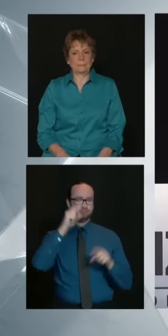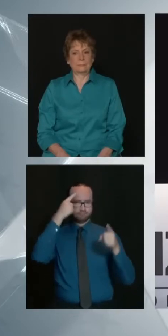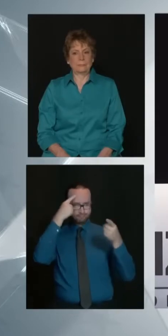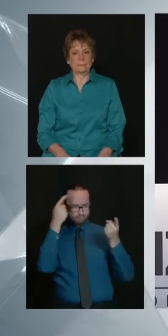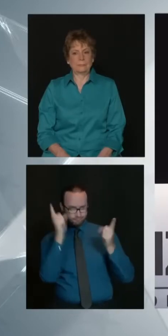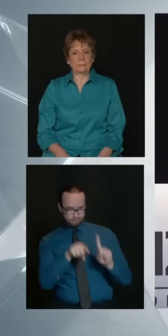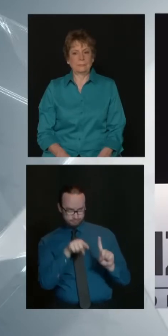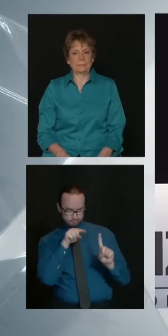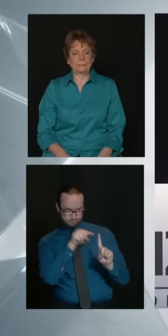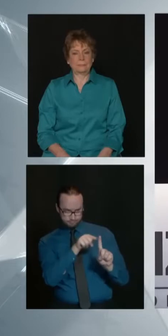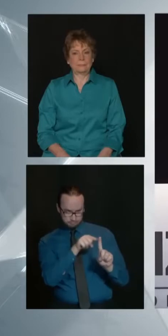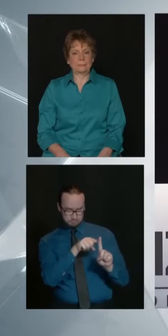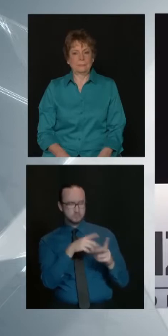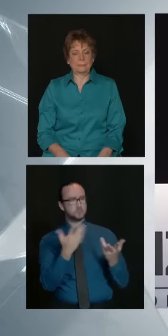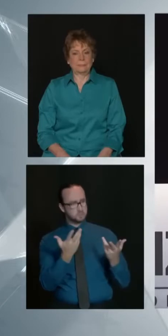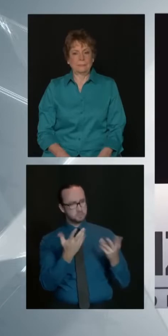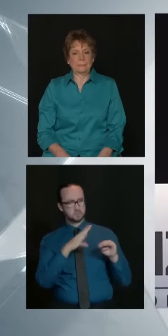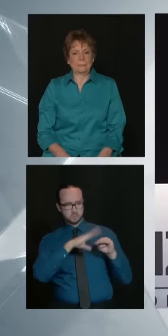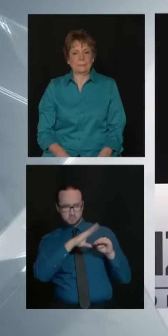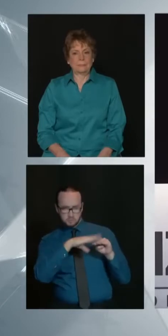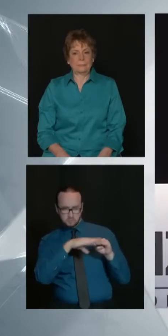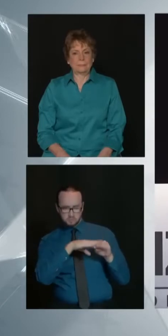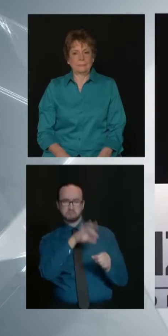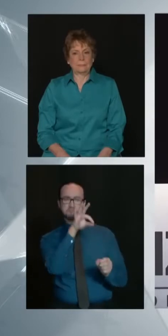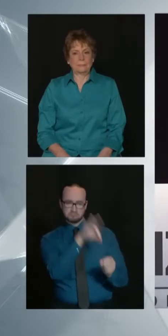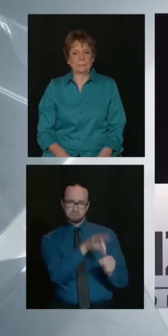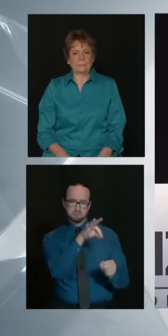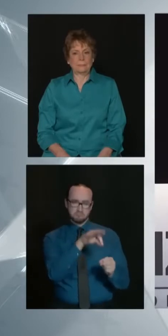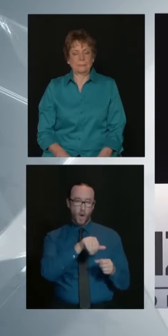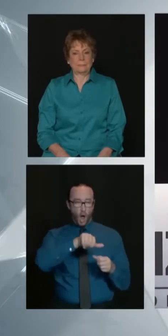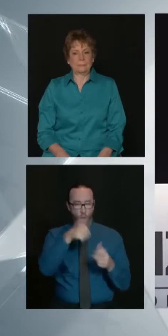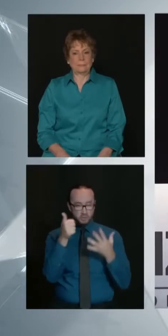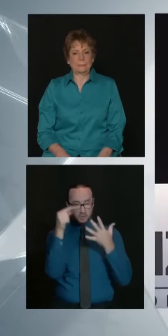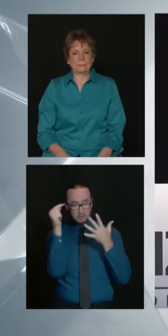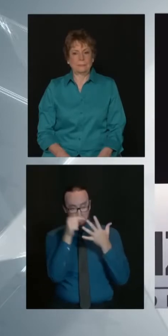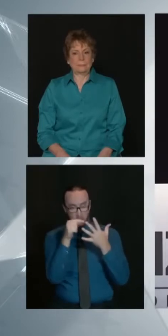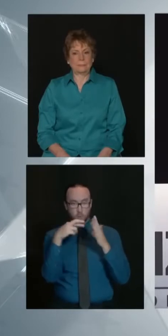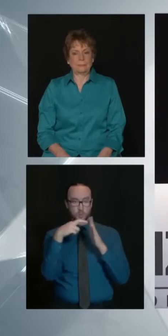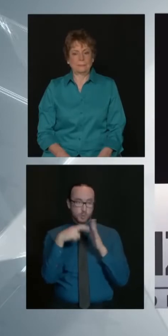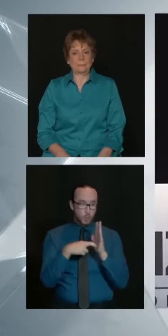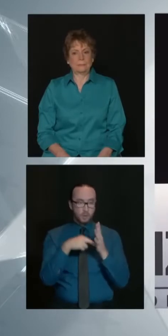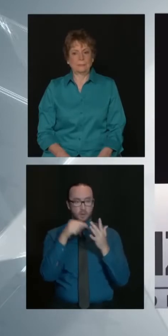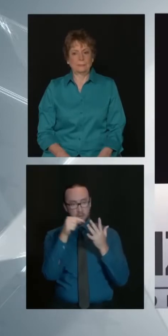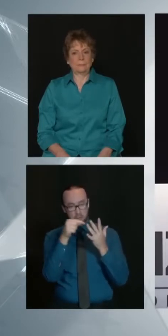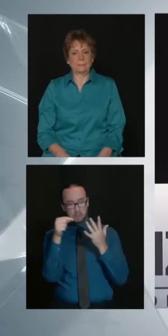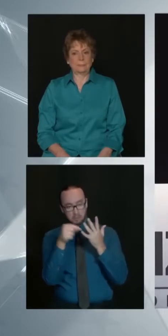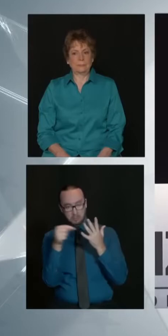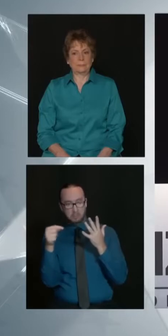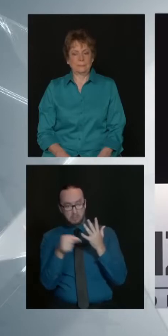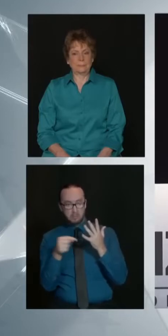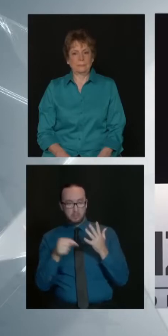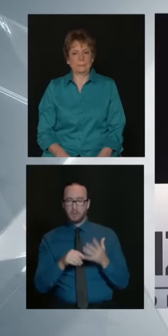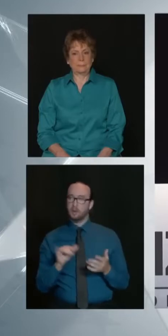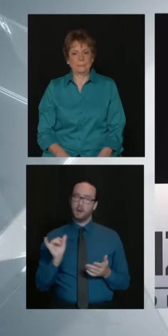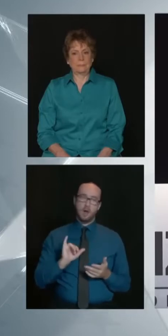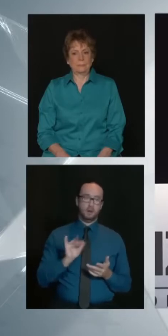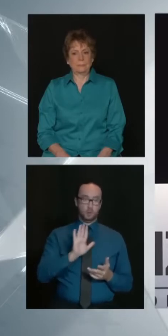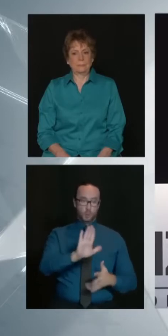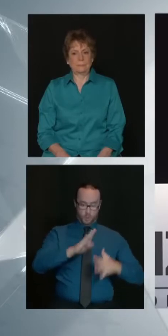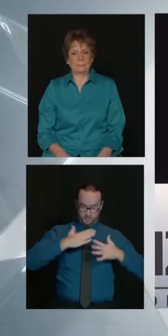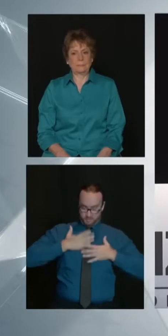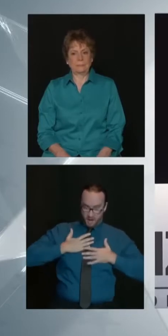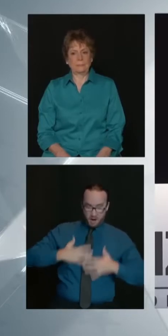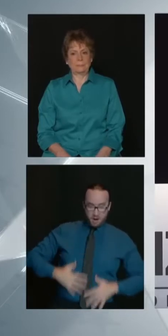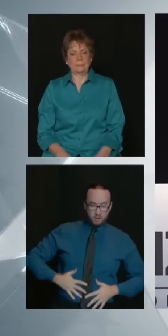up for a vote. But everything else that we are voting on that has anything to do with your body, your property,